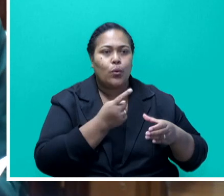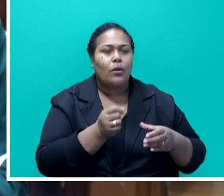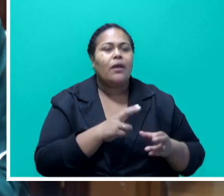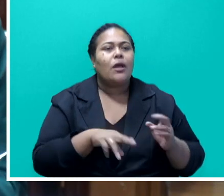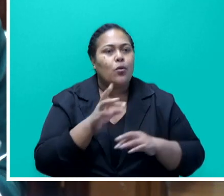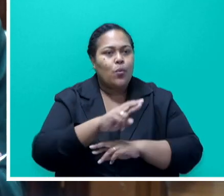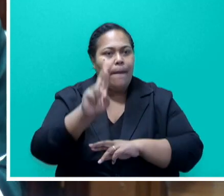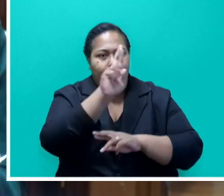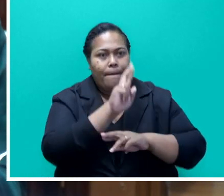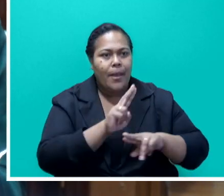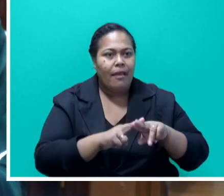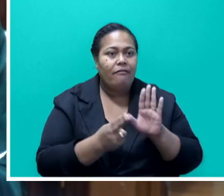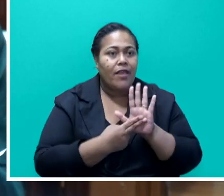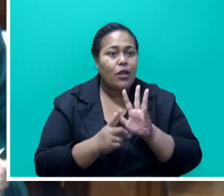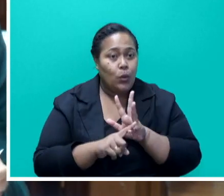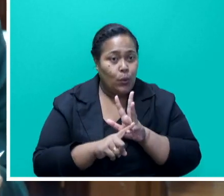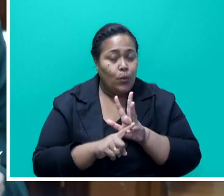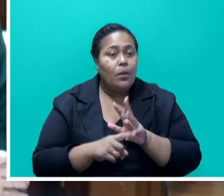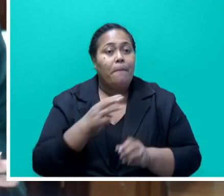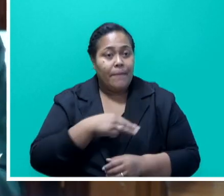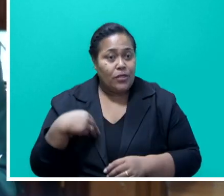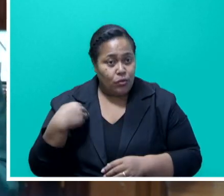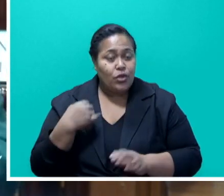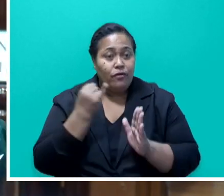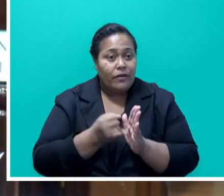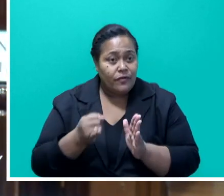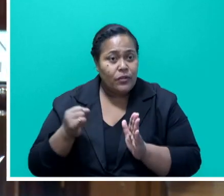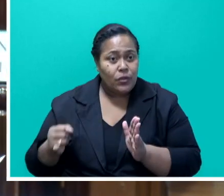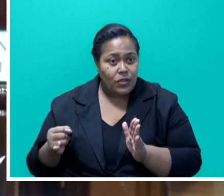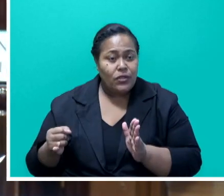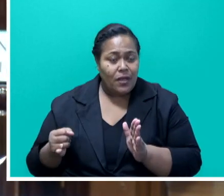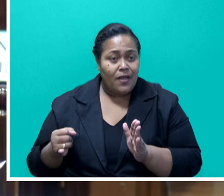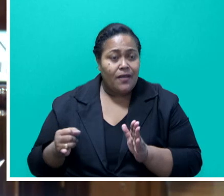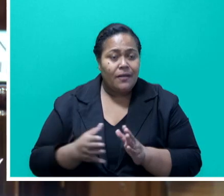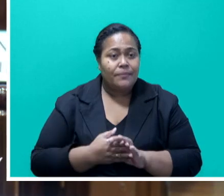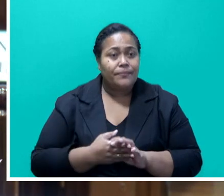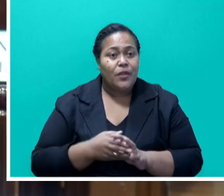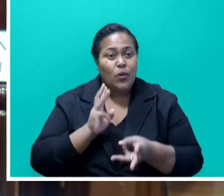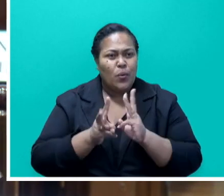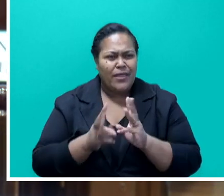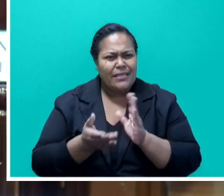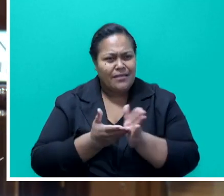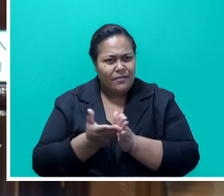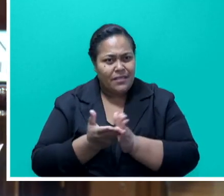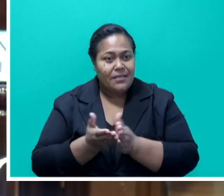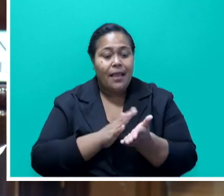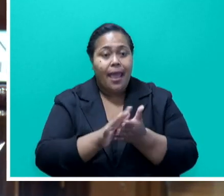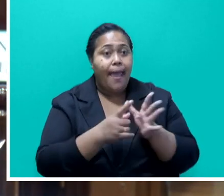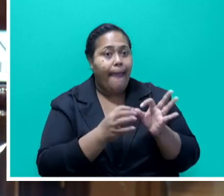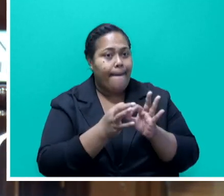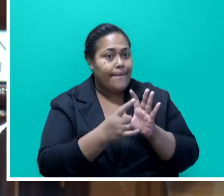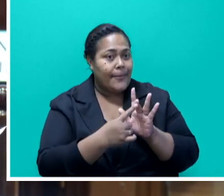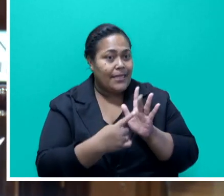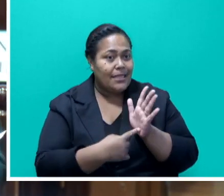National University, the Ministry of Infrastructure and Met Services, Habitat for Humanity, and the Pacific